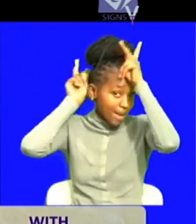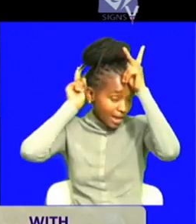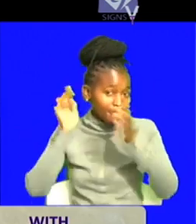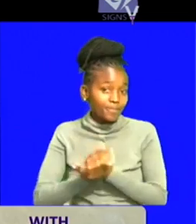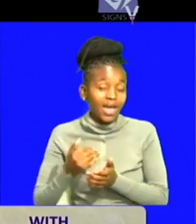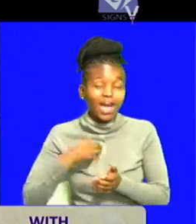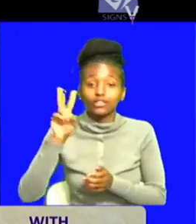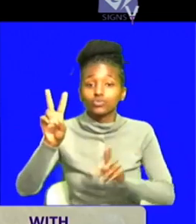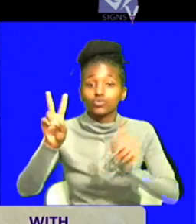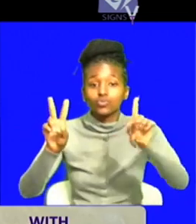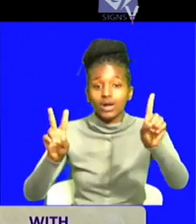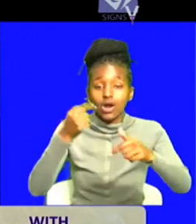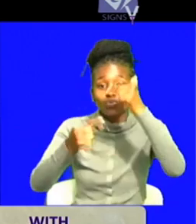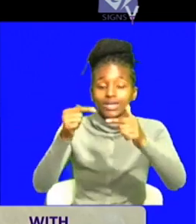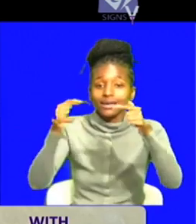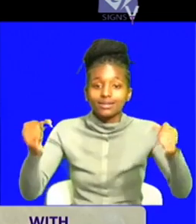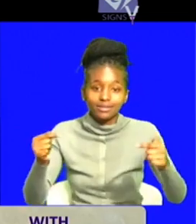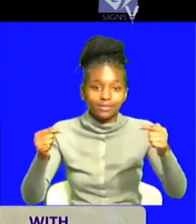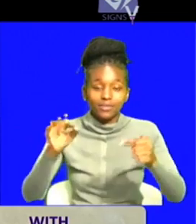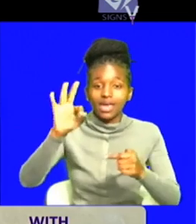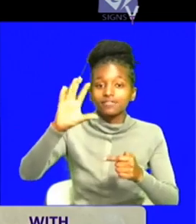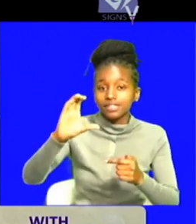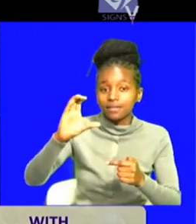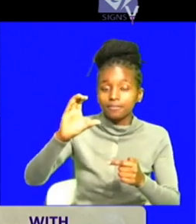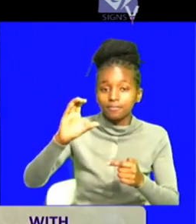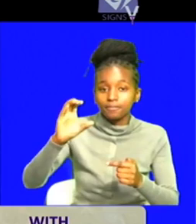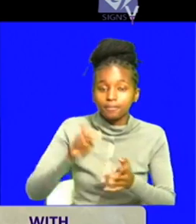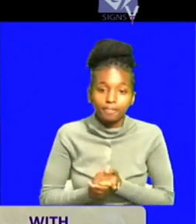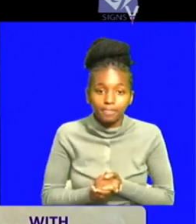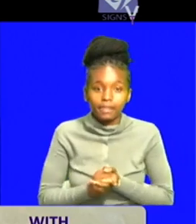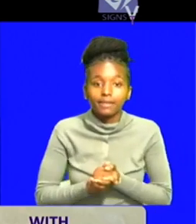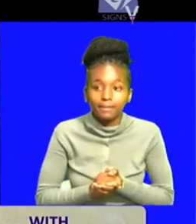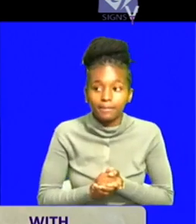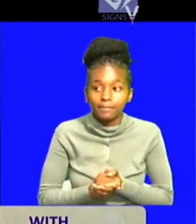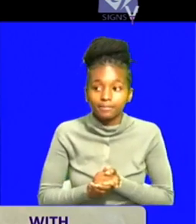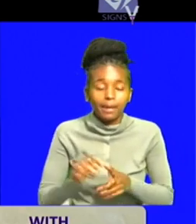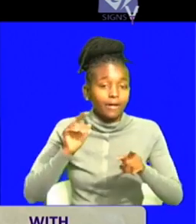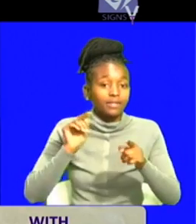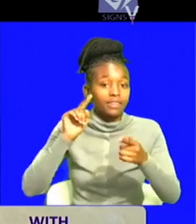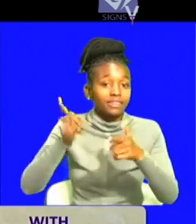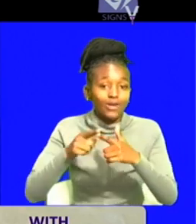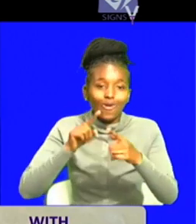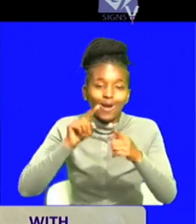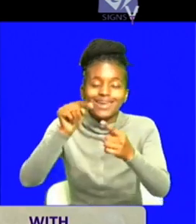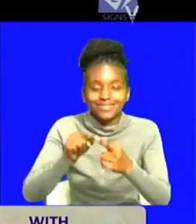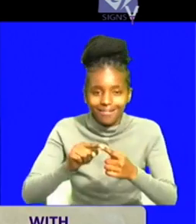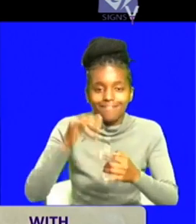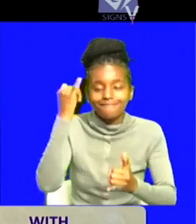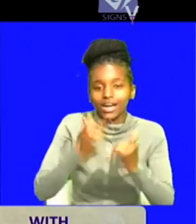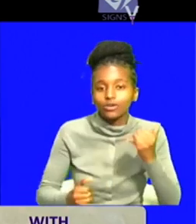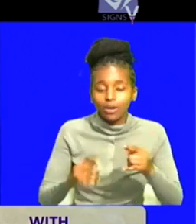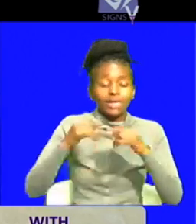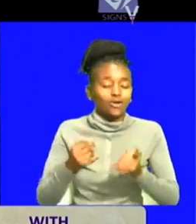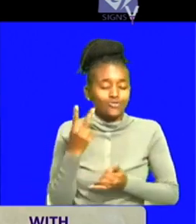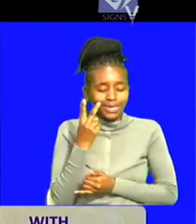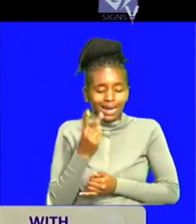got a 2-1 win against FC Leopards to make their way to the finals. Now, in terms of depth, squad depth